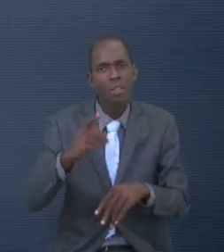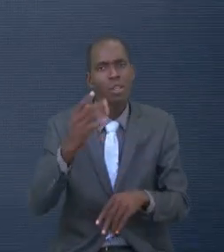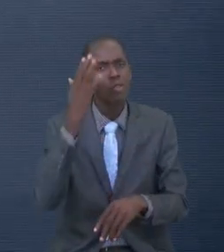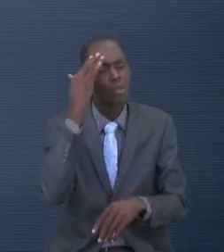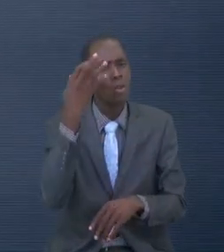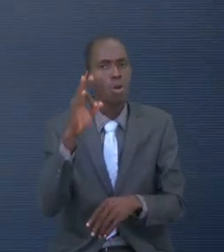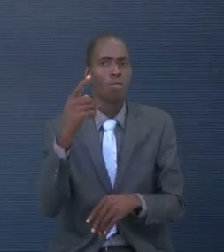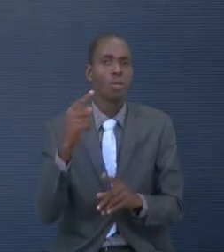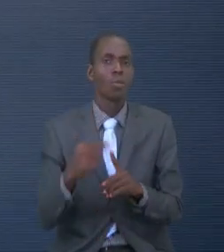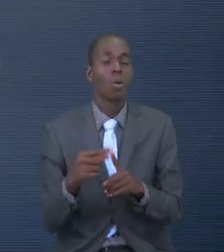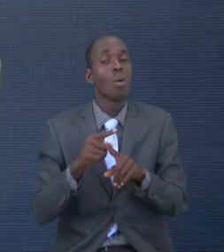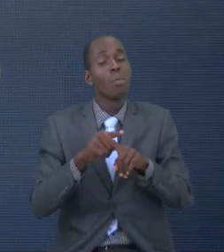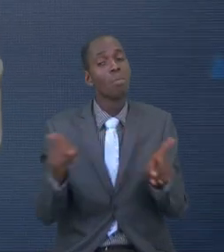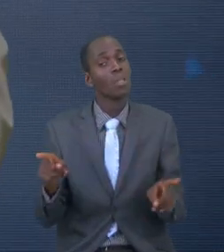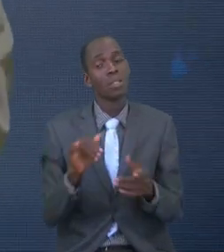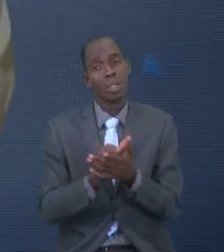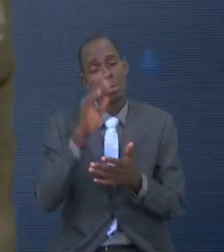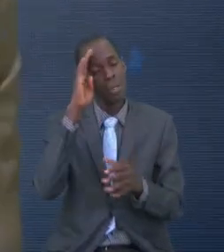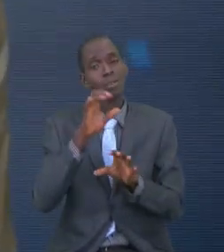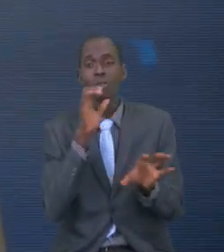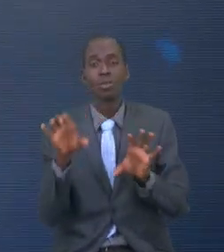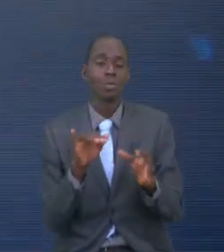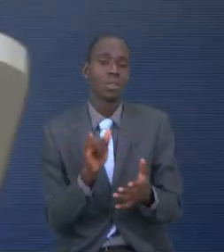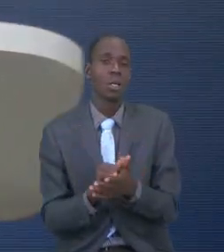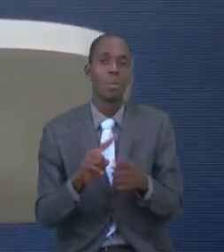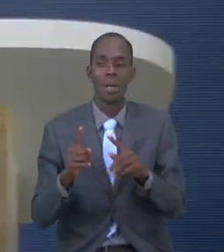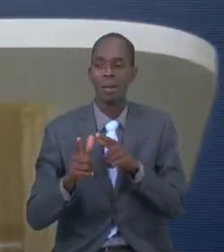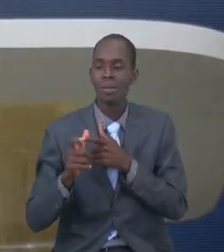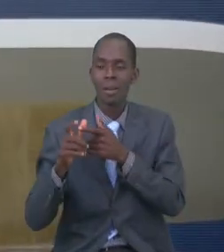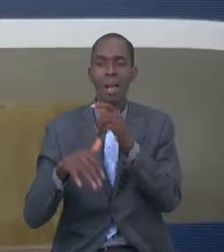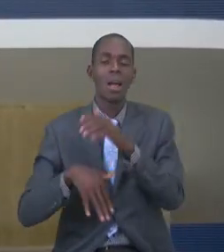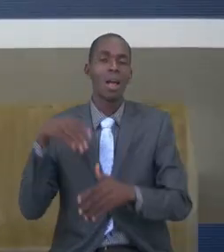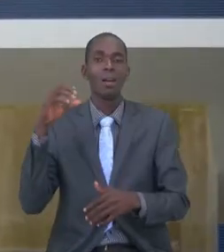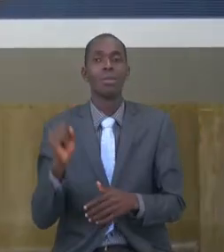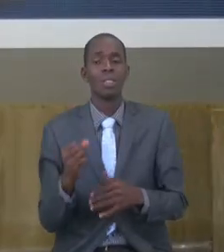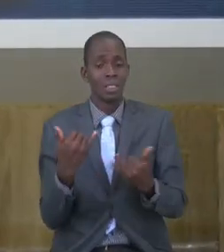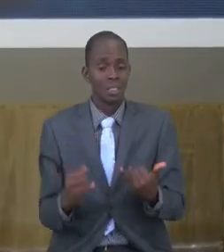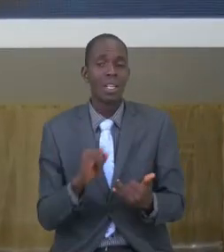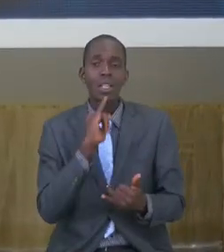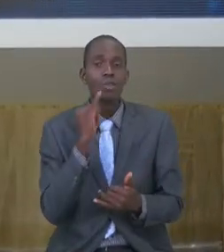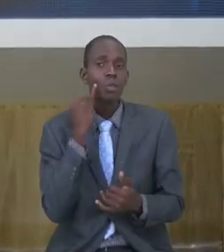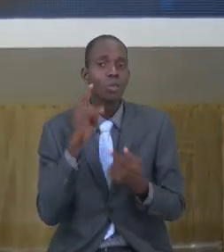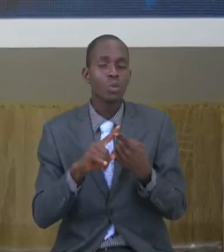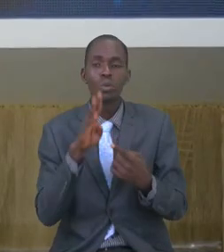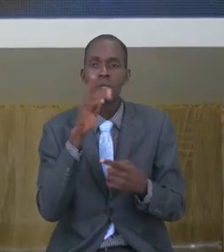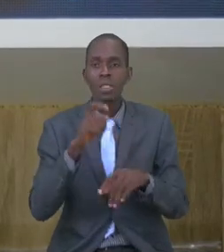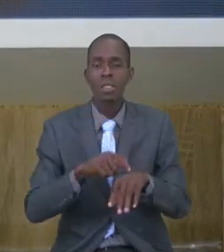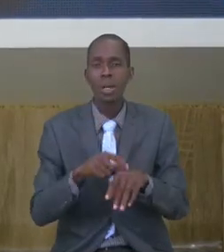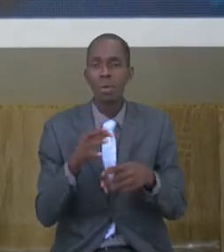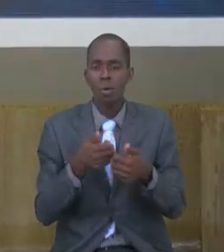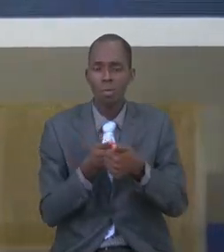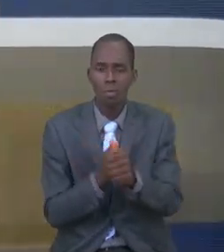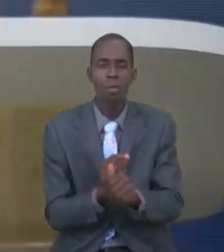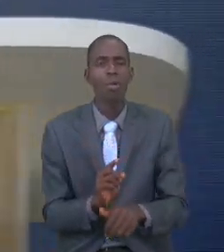He didn't do that. He ran out of time. This should have been the time of follow-up. And in the time of a